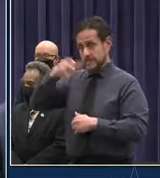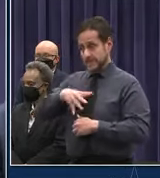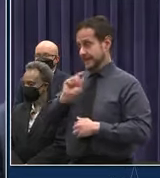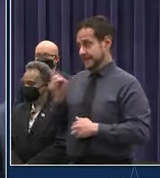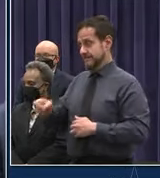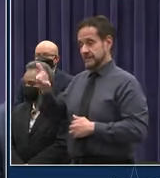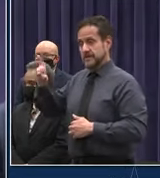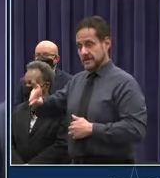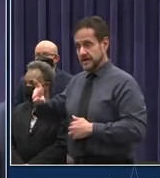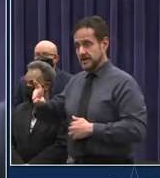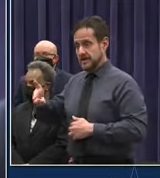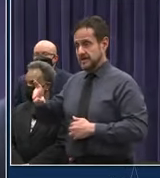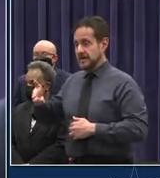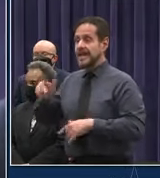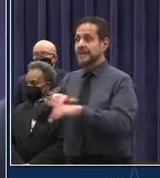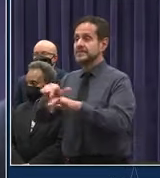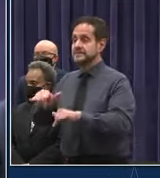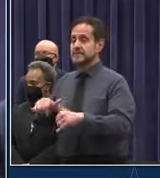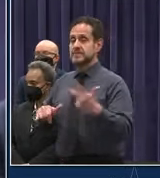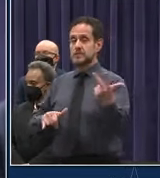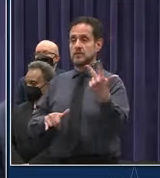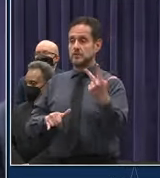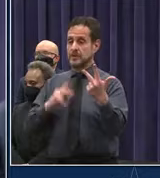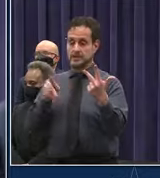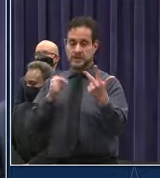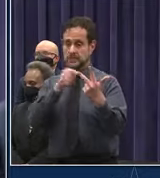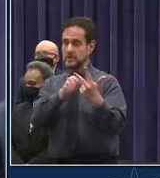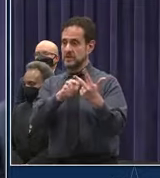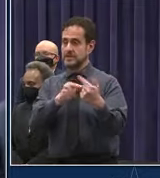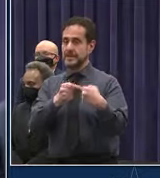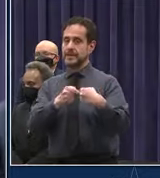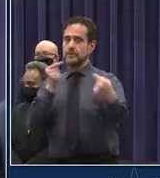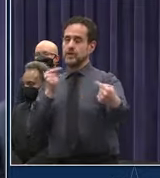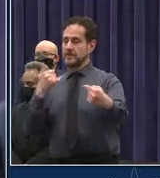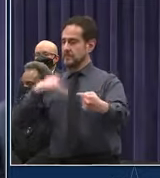likely was a challenge too great to overcome